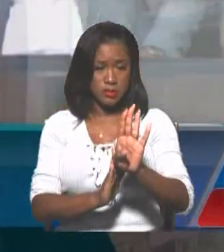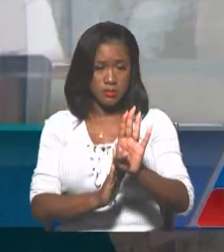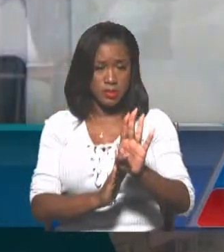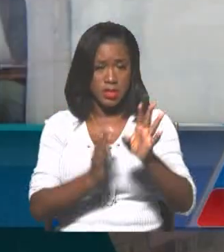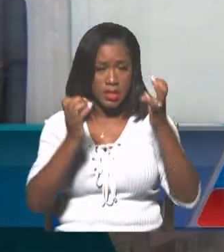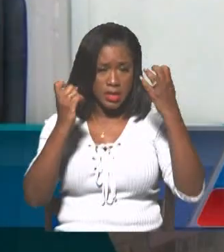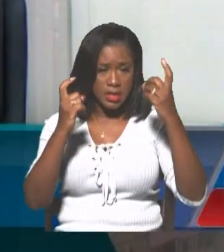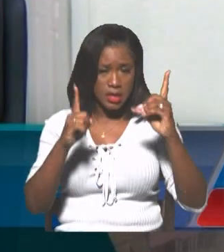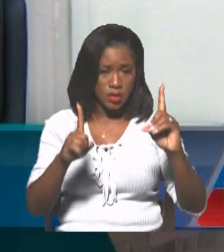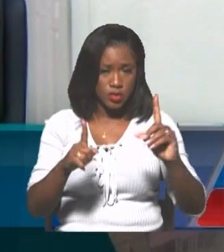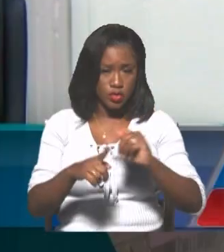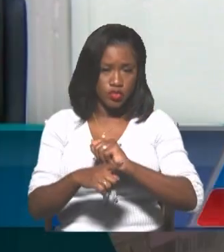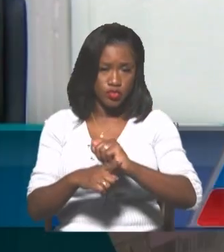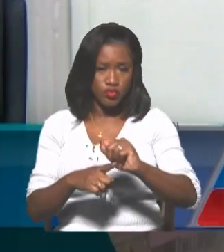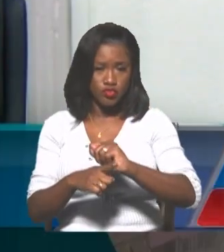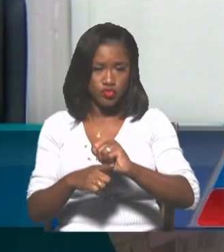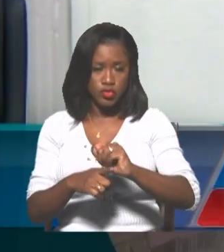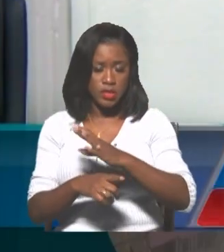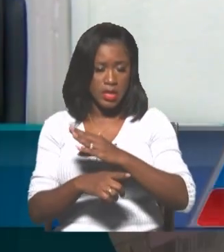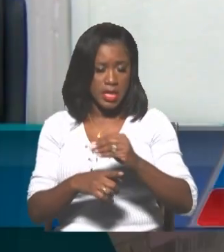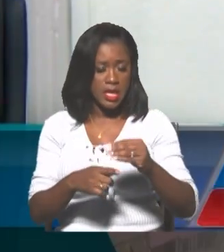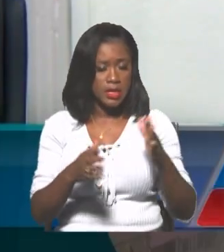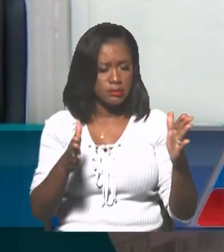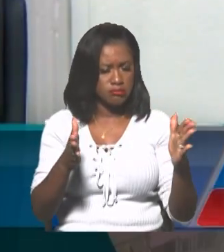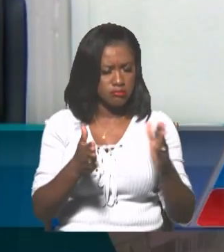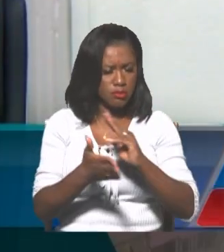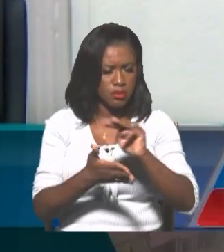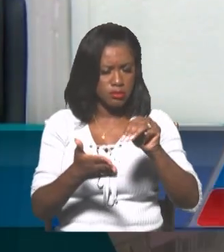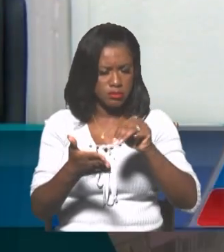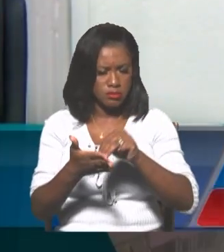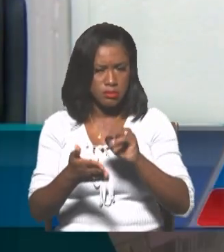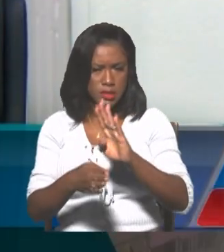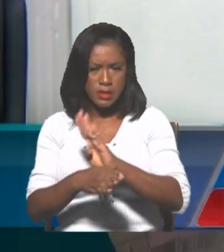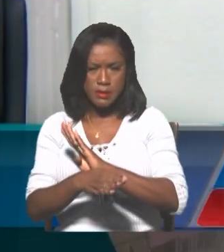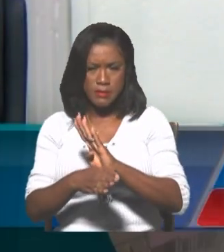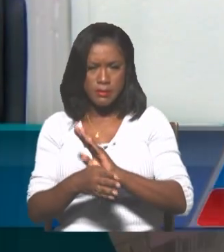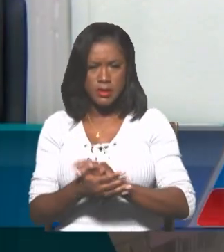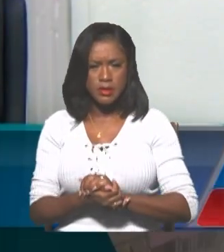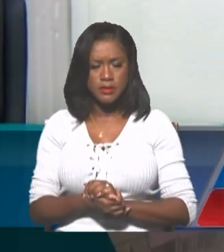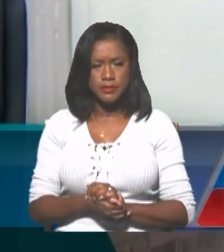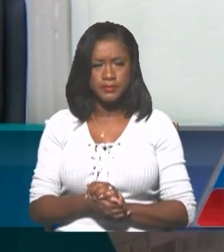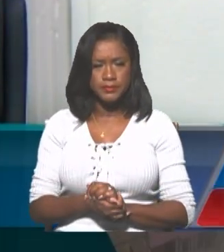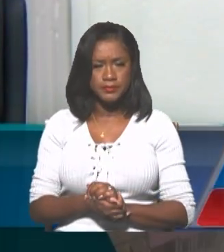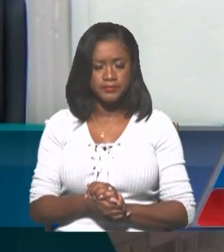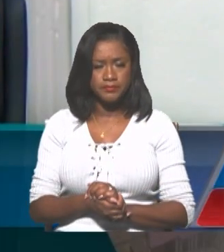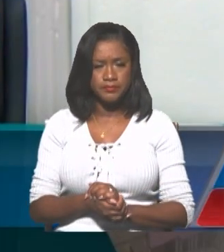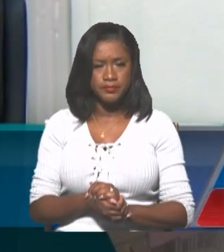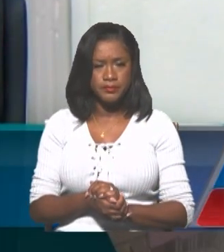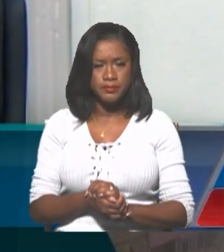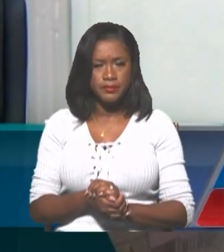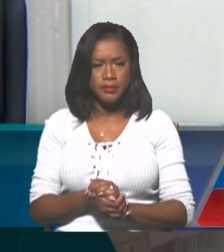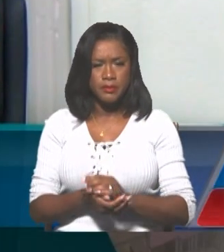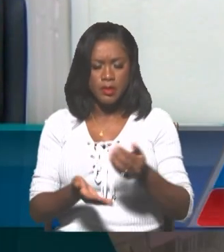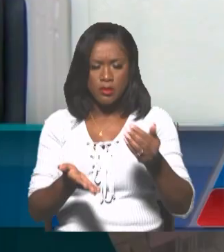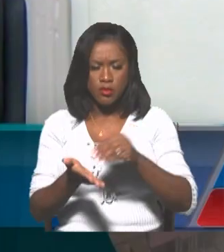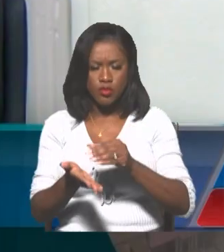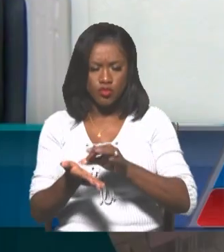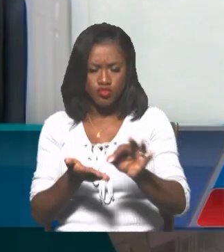and training, and the micro, small and medium enterprises sector. Estimates of recurrent expenditure amount